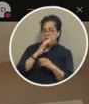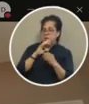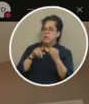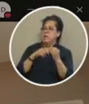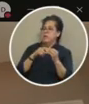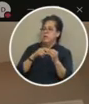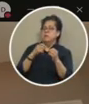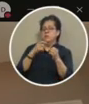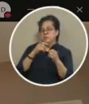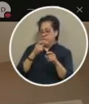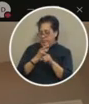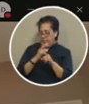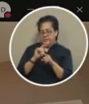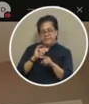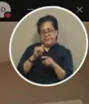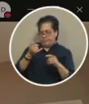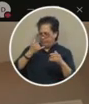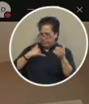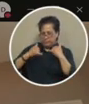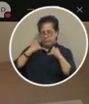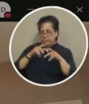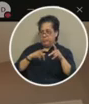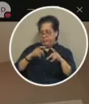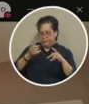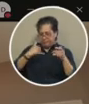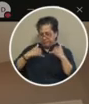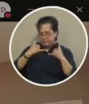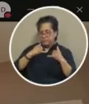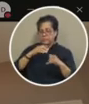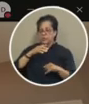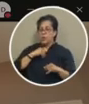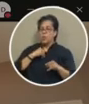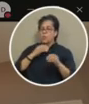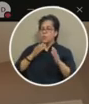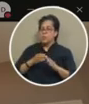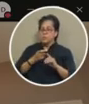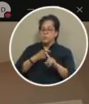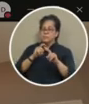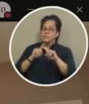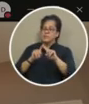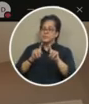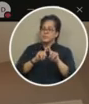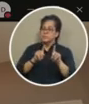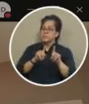gotten a bunch of calls from as he put it, the owners of the different